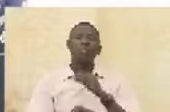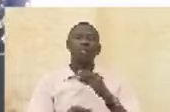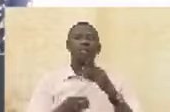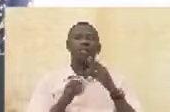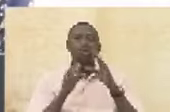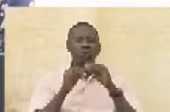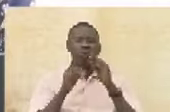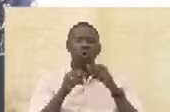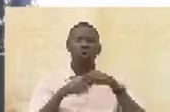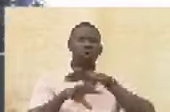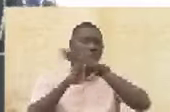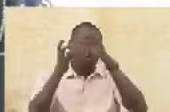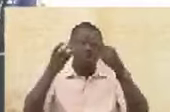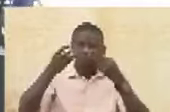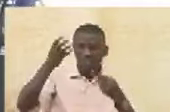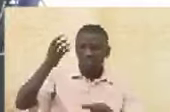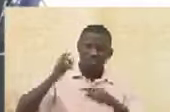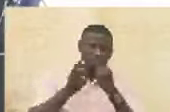false?